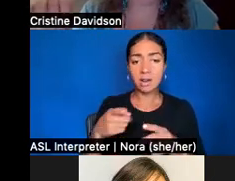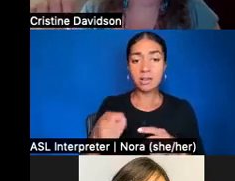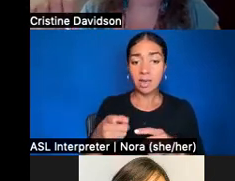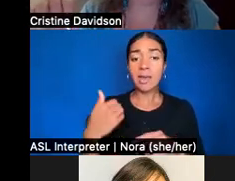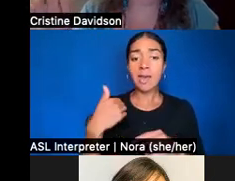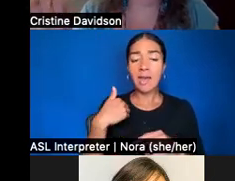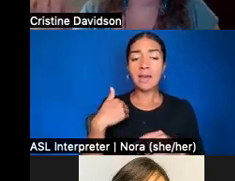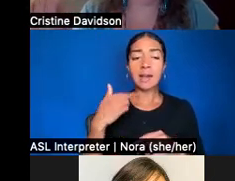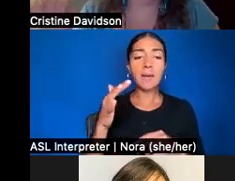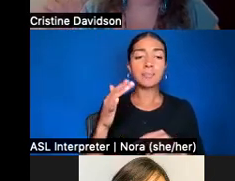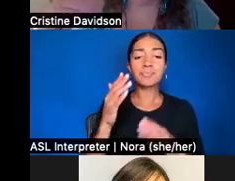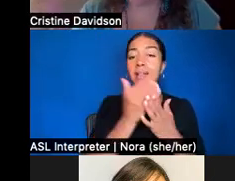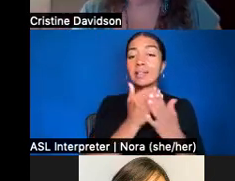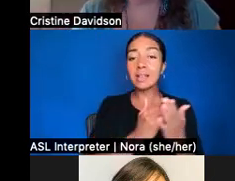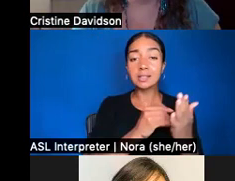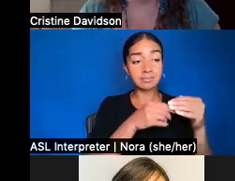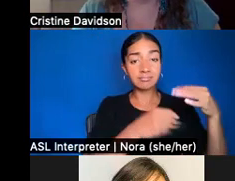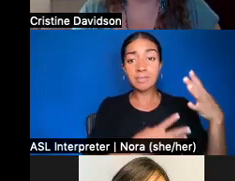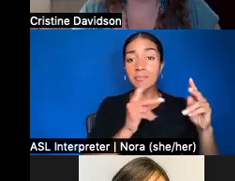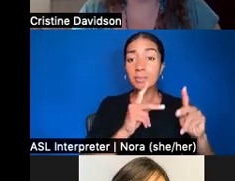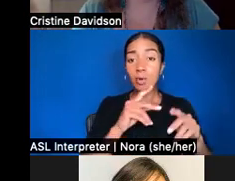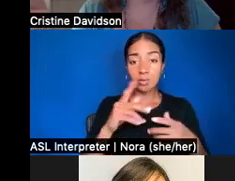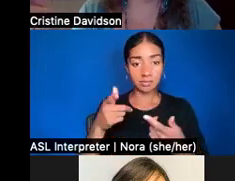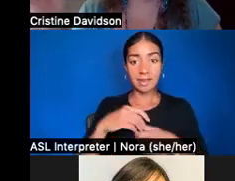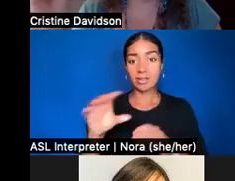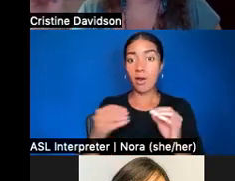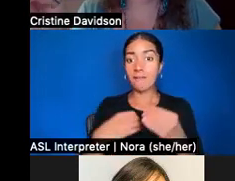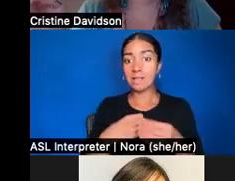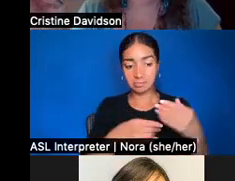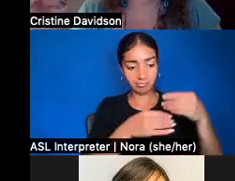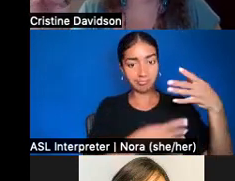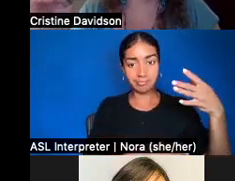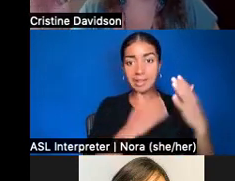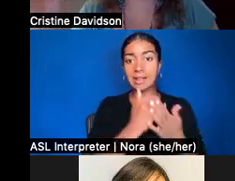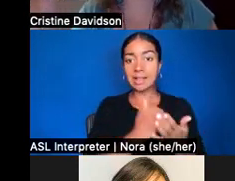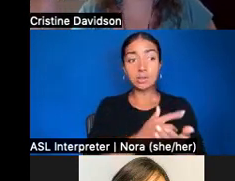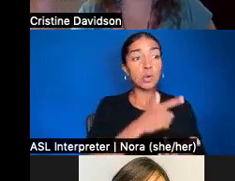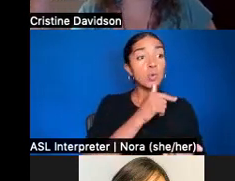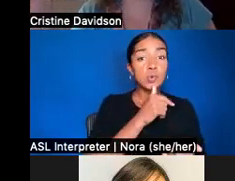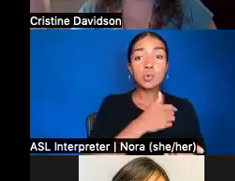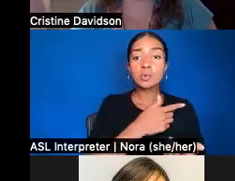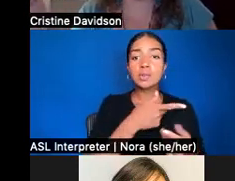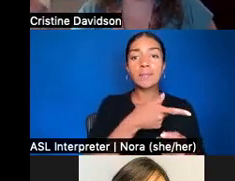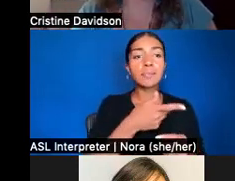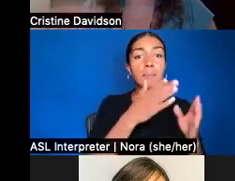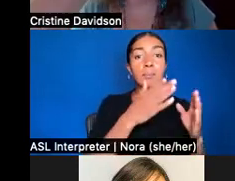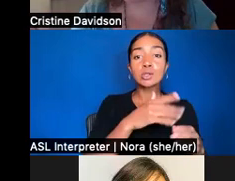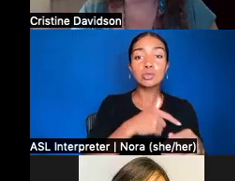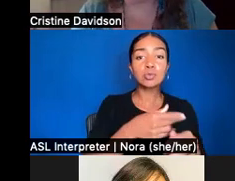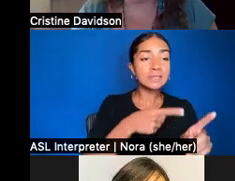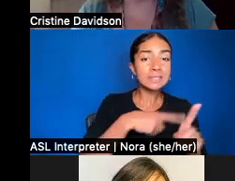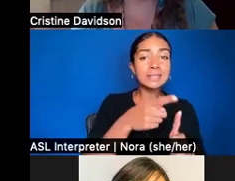like in their office. So people who, you know, they had a list of who is the locksmith, who is the